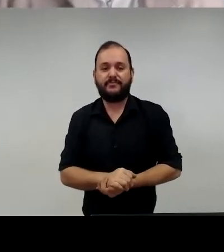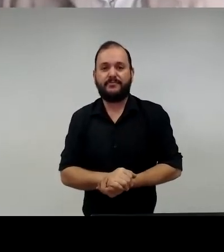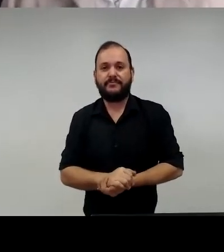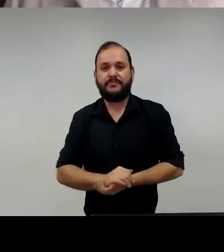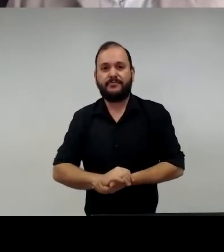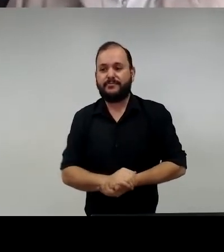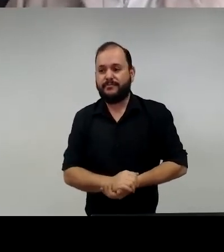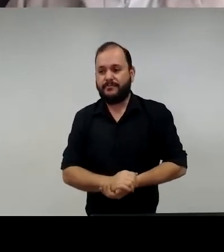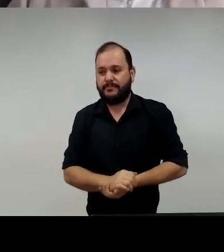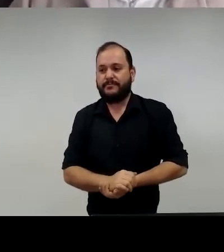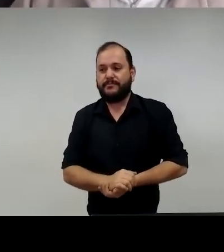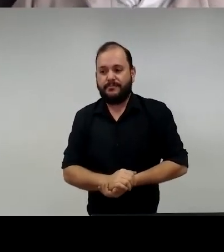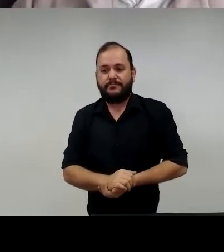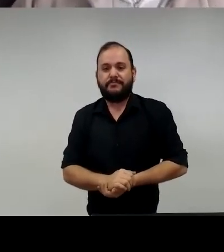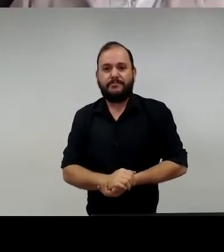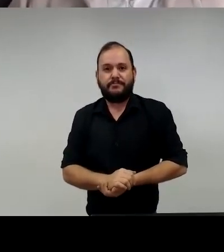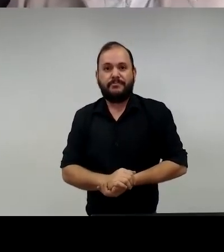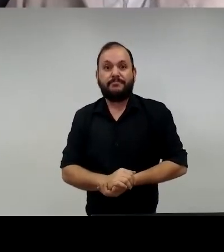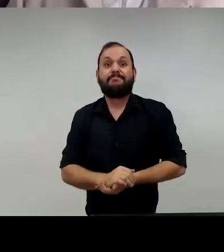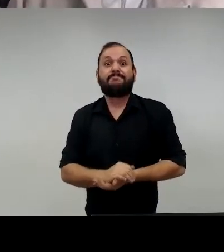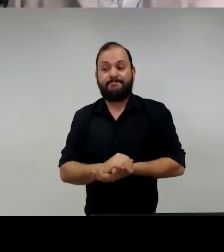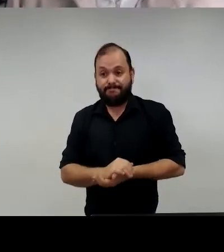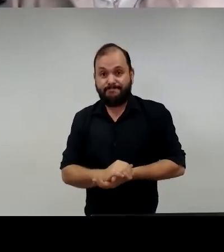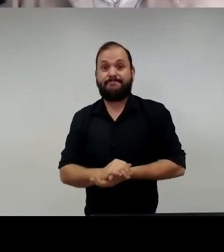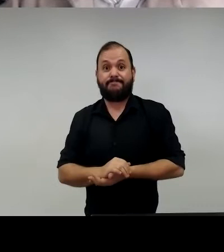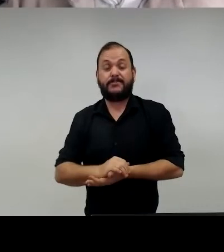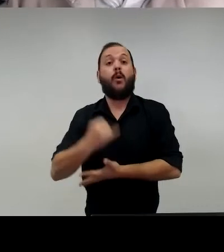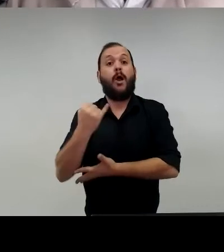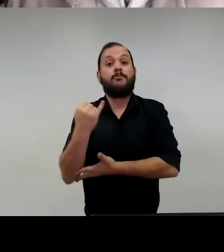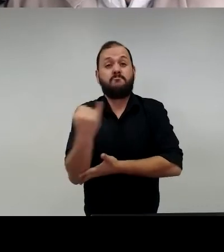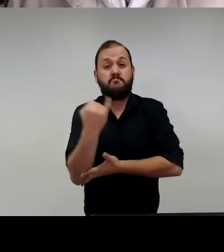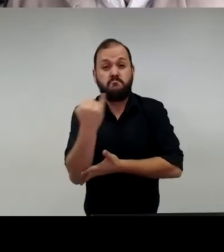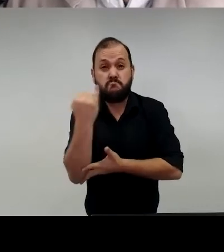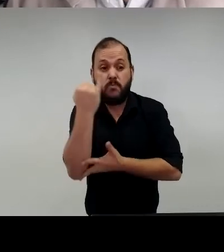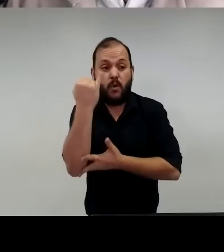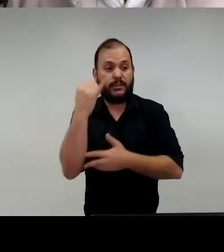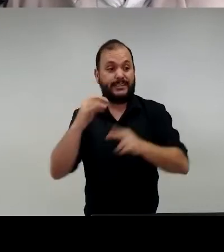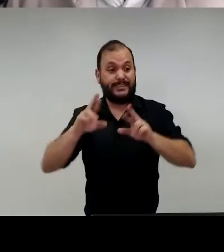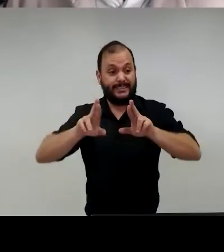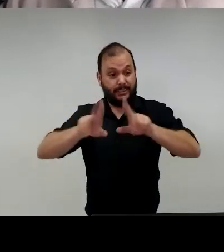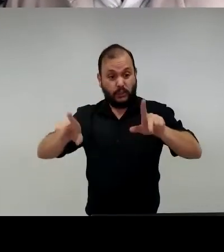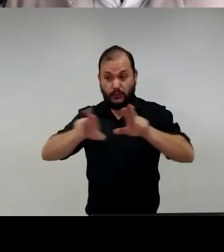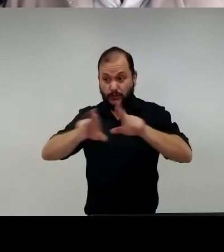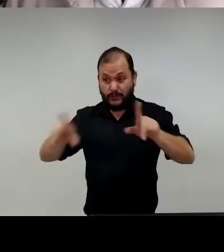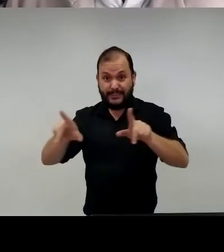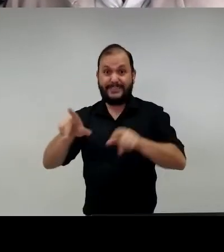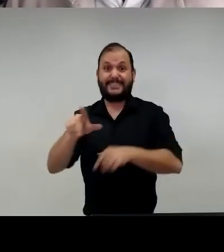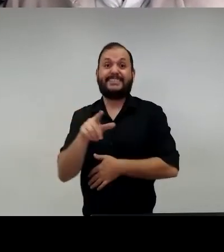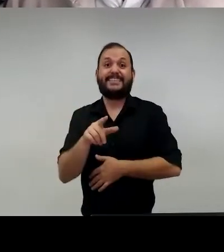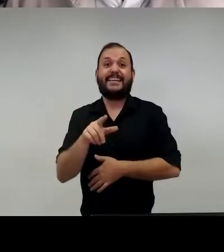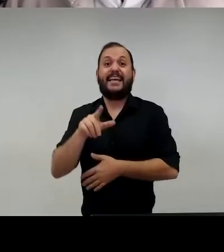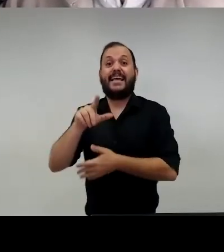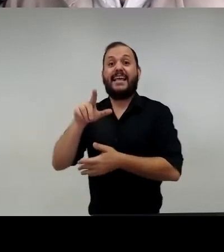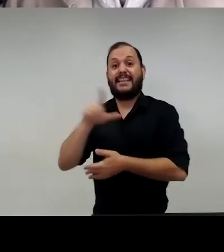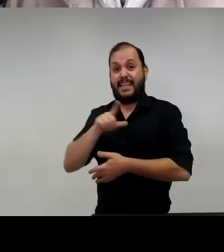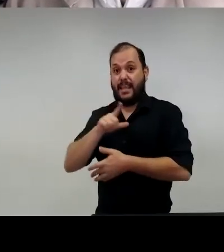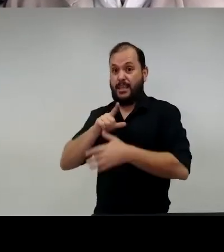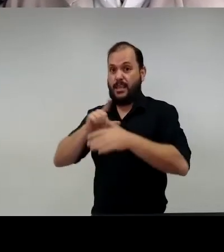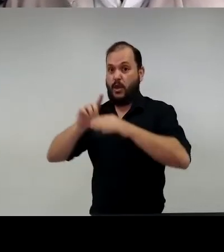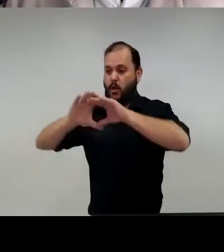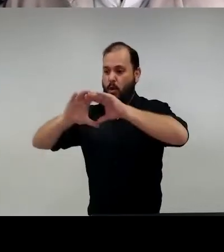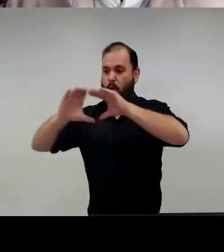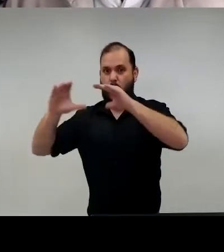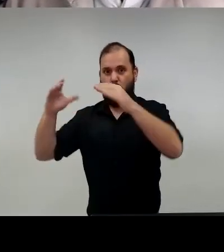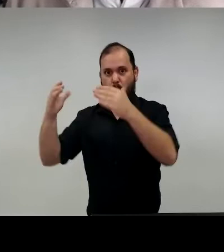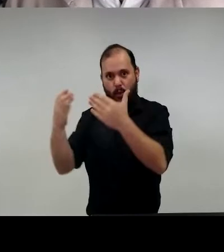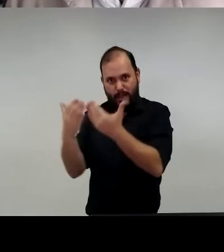Now, a very important difference is a difference in settings. Conference interpreting is basically